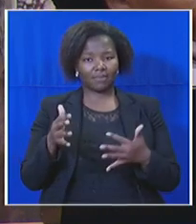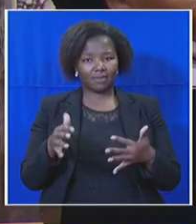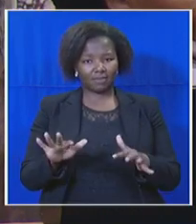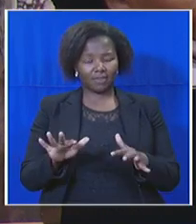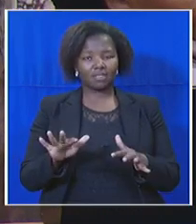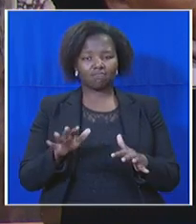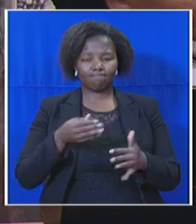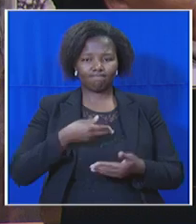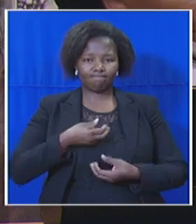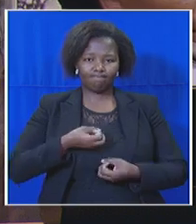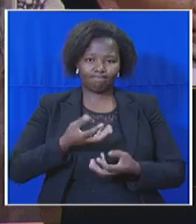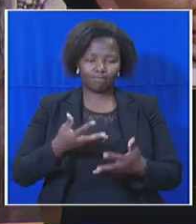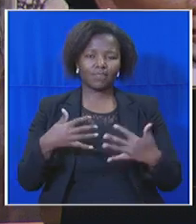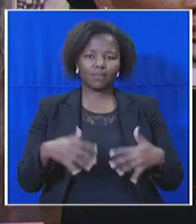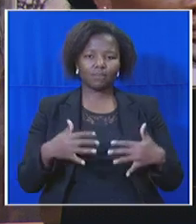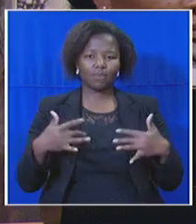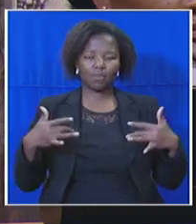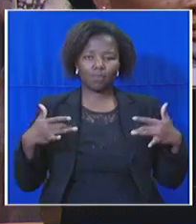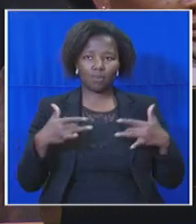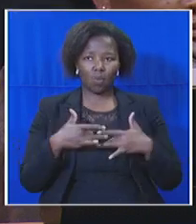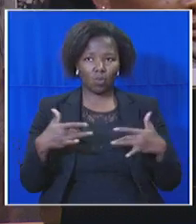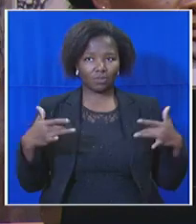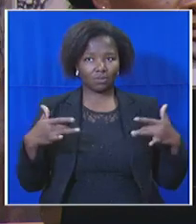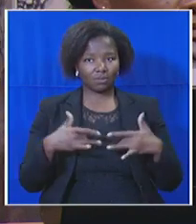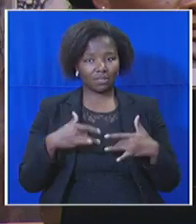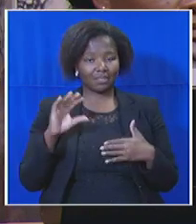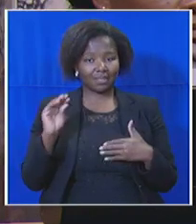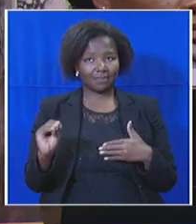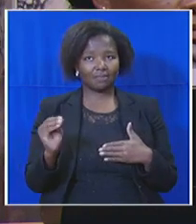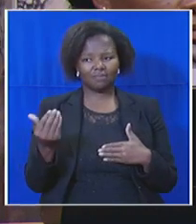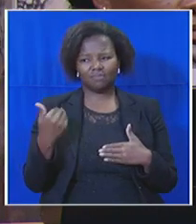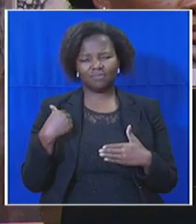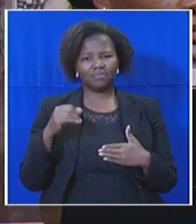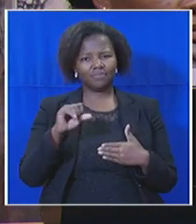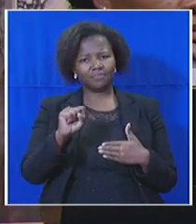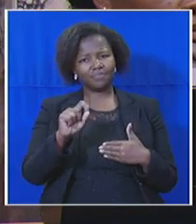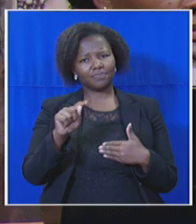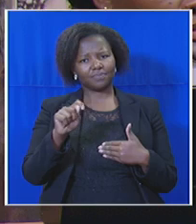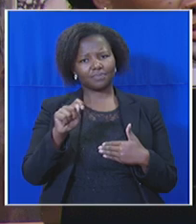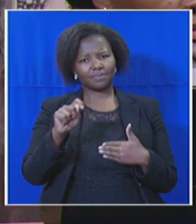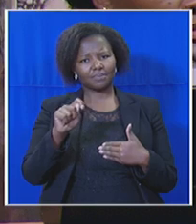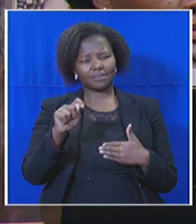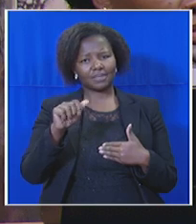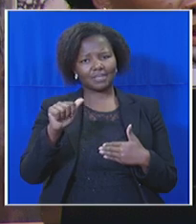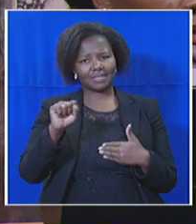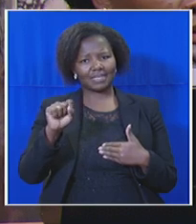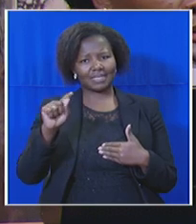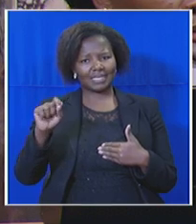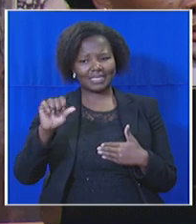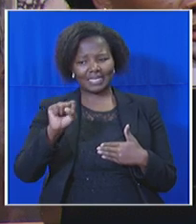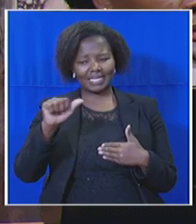concern with the recent Statistics of South Africa report, which revealed that more